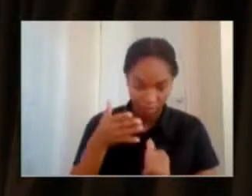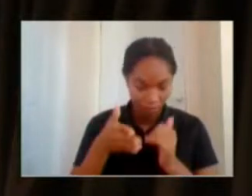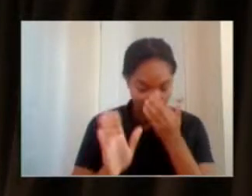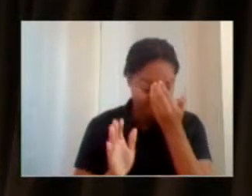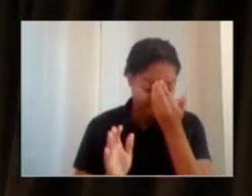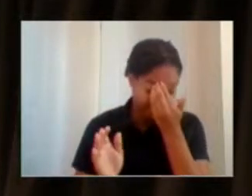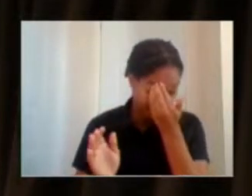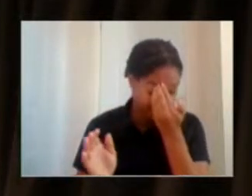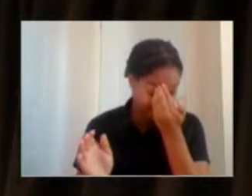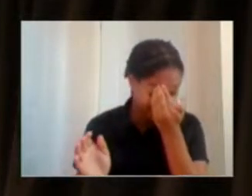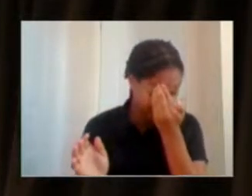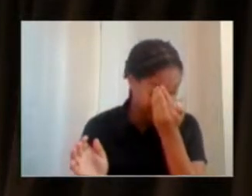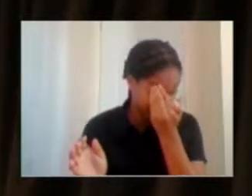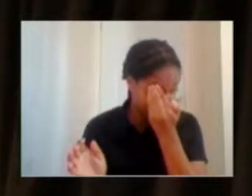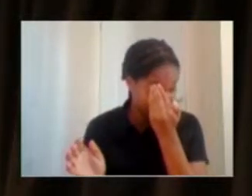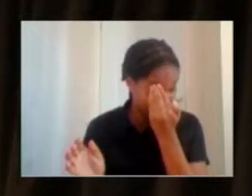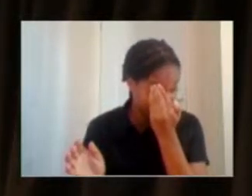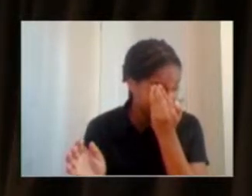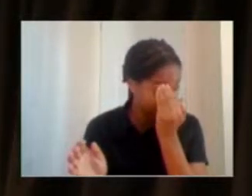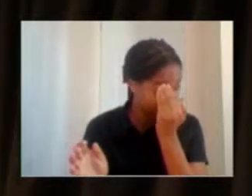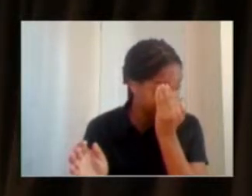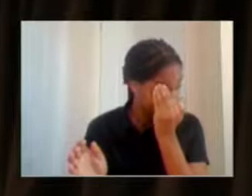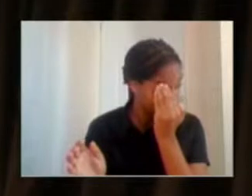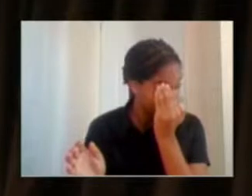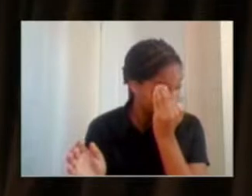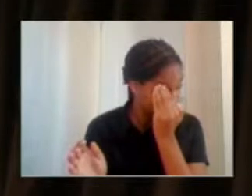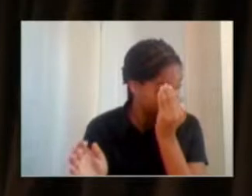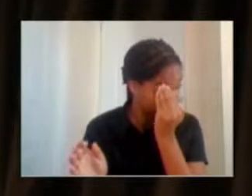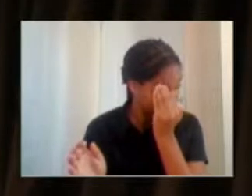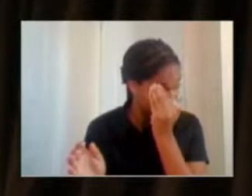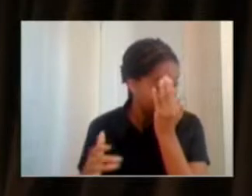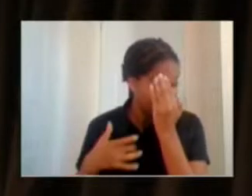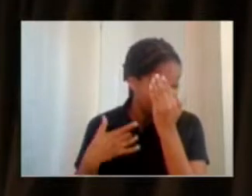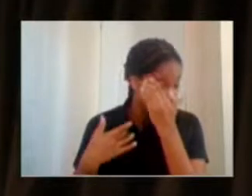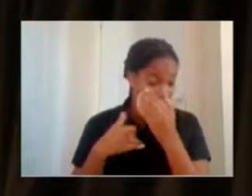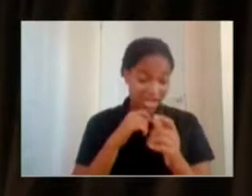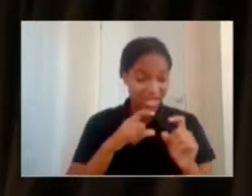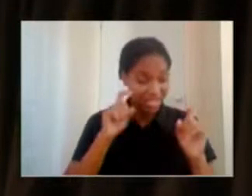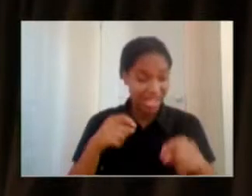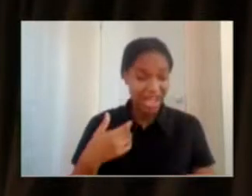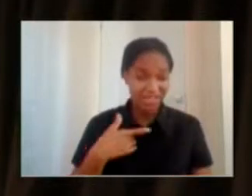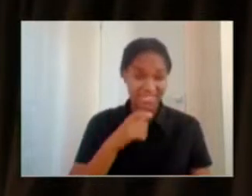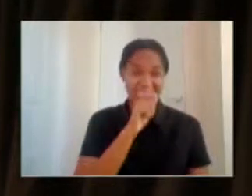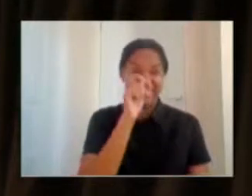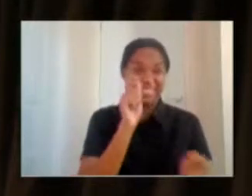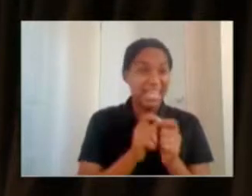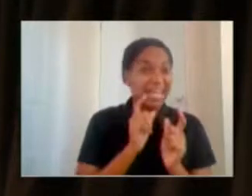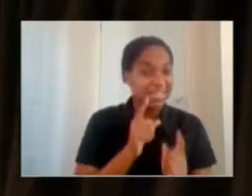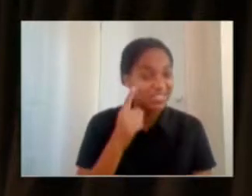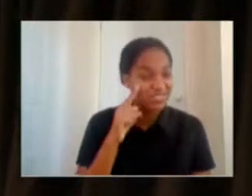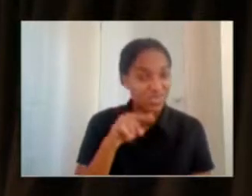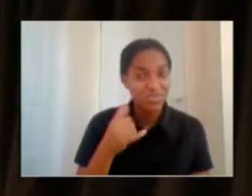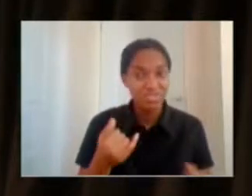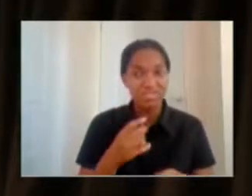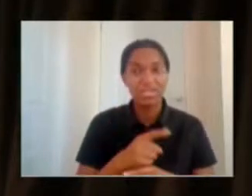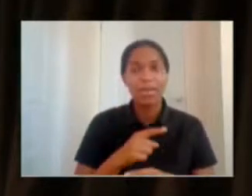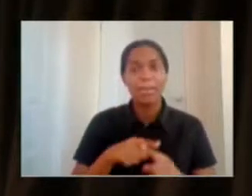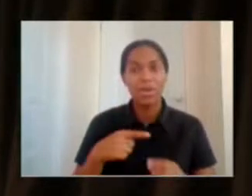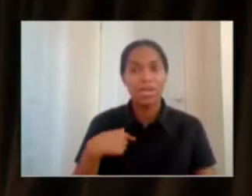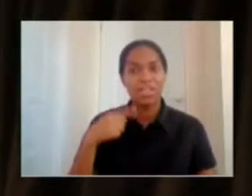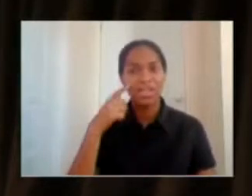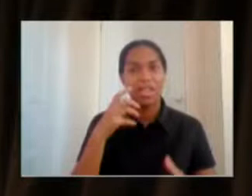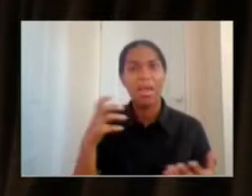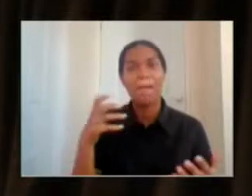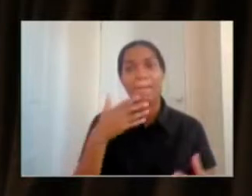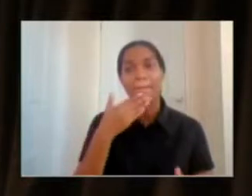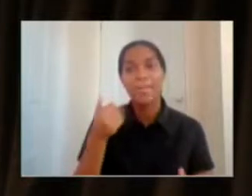I feel that, I don't necessarily have the exact answer for you today, but I think it's in a lot better shape